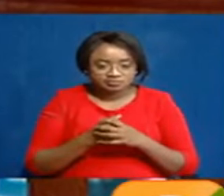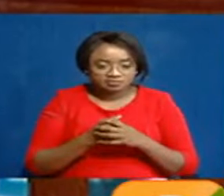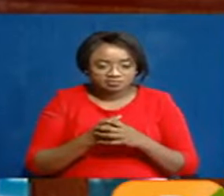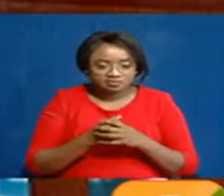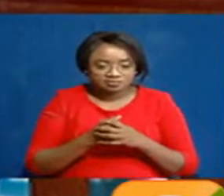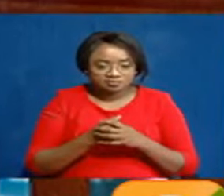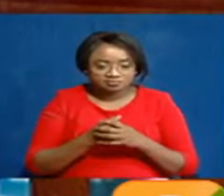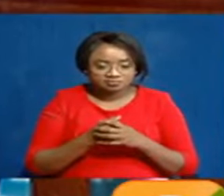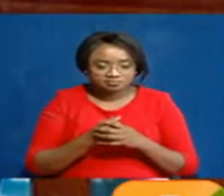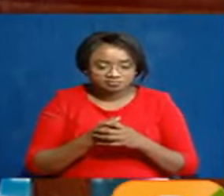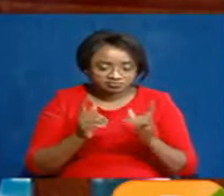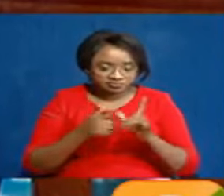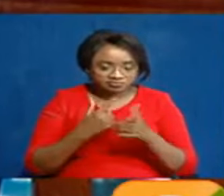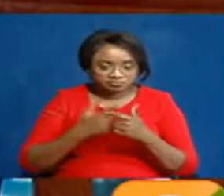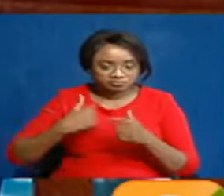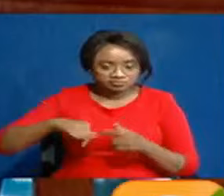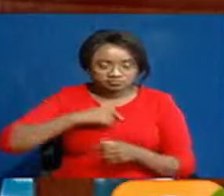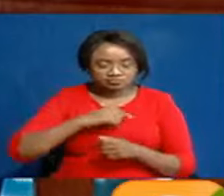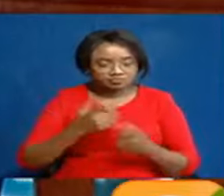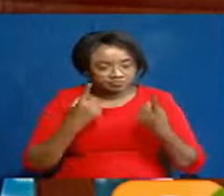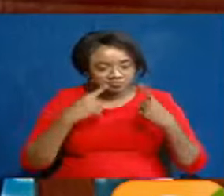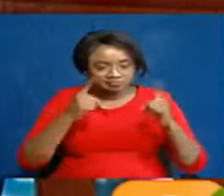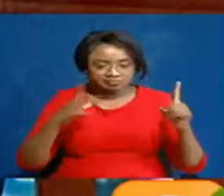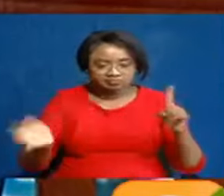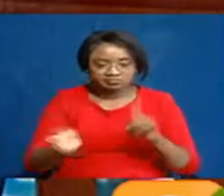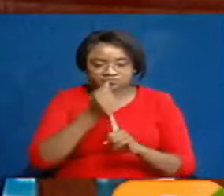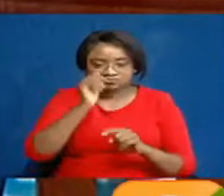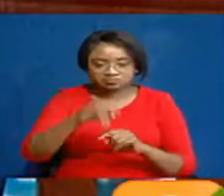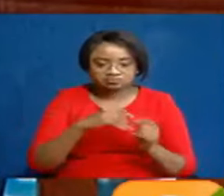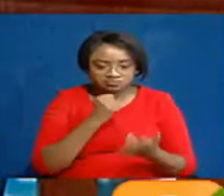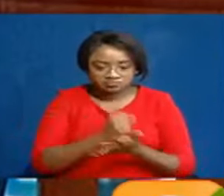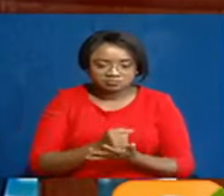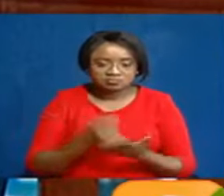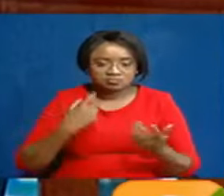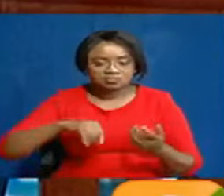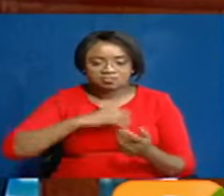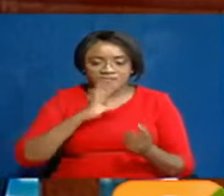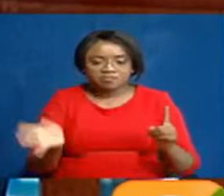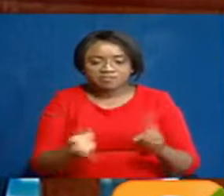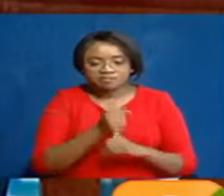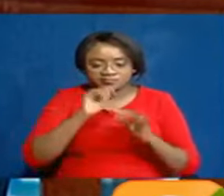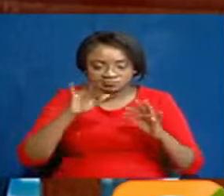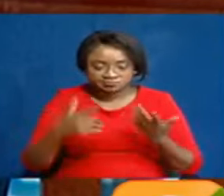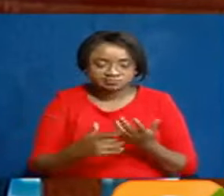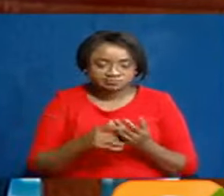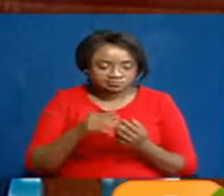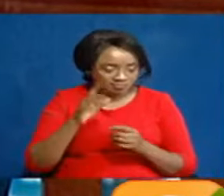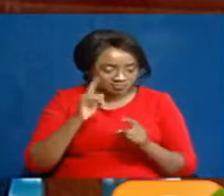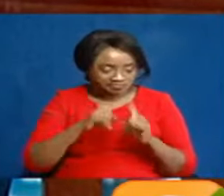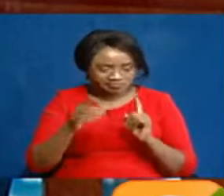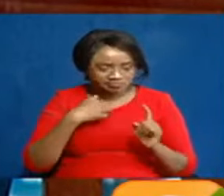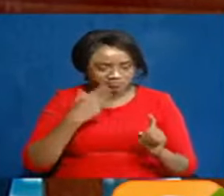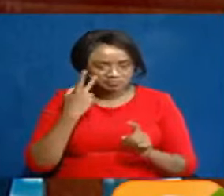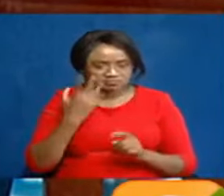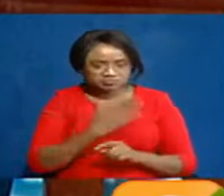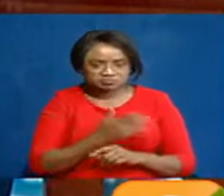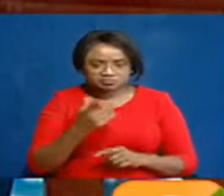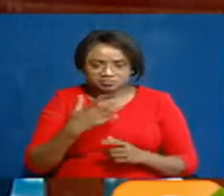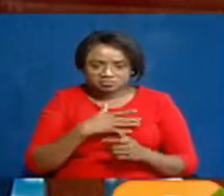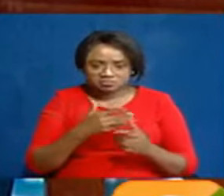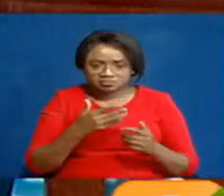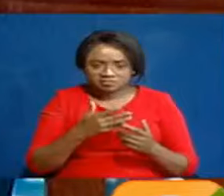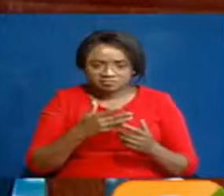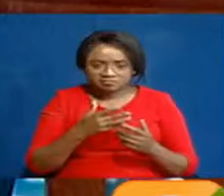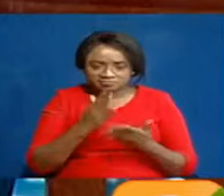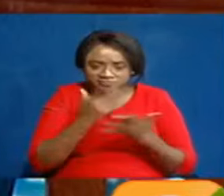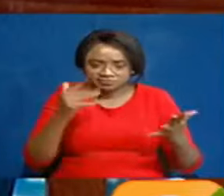We secured that office, and having secured it, something is wrong. That something that is wrong